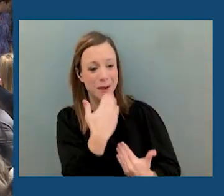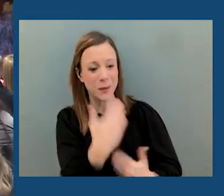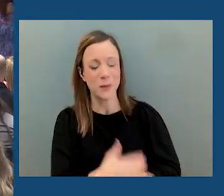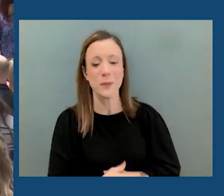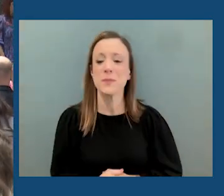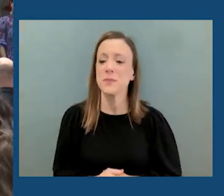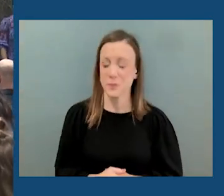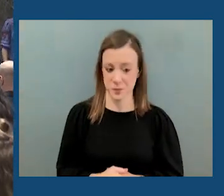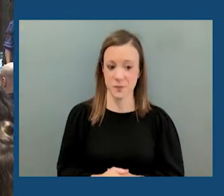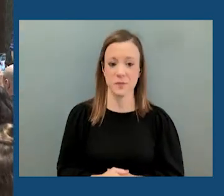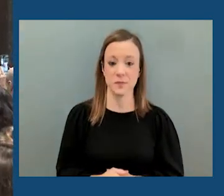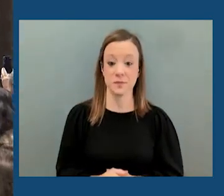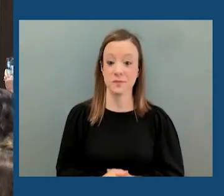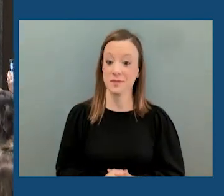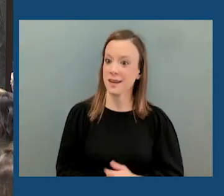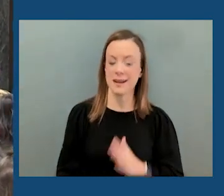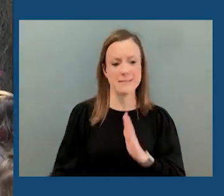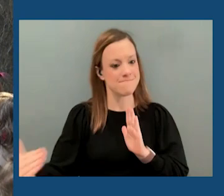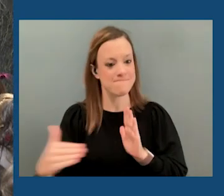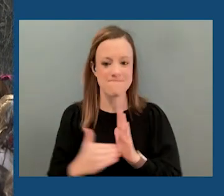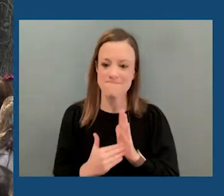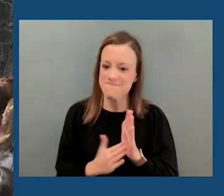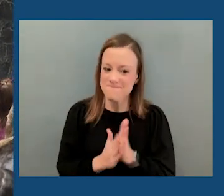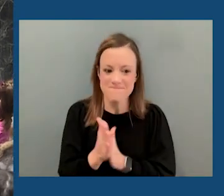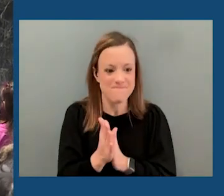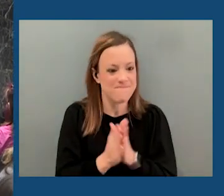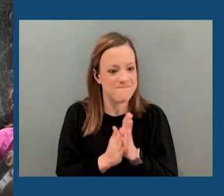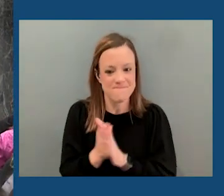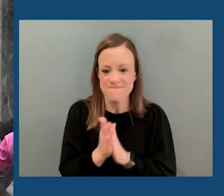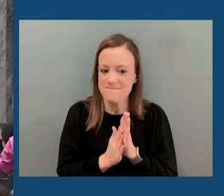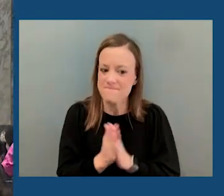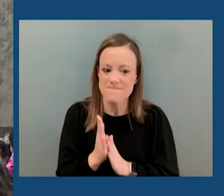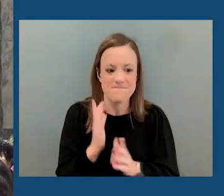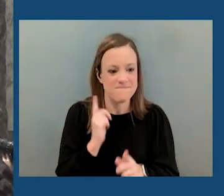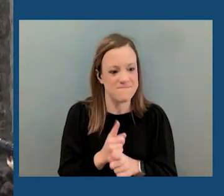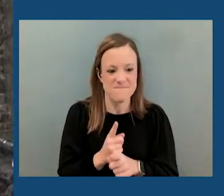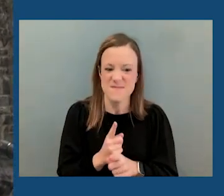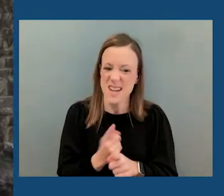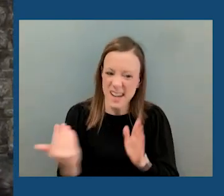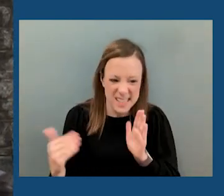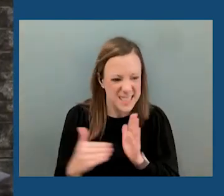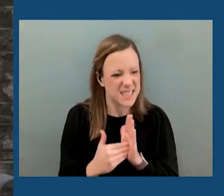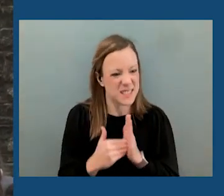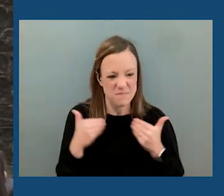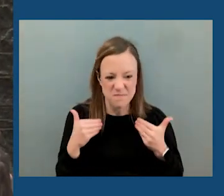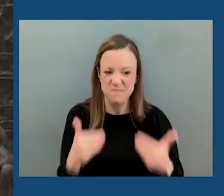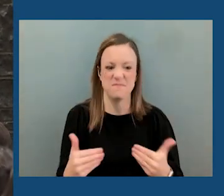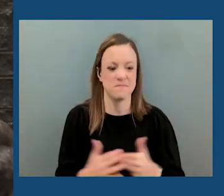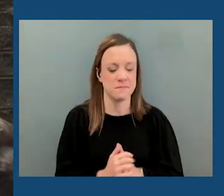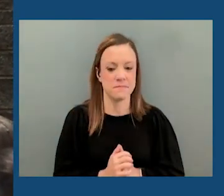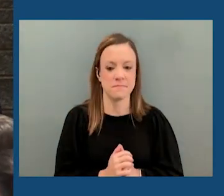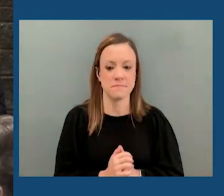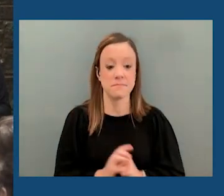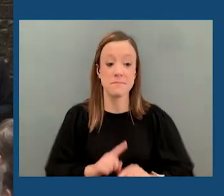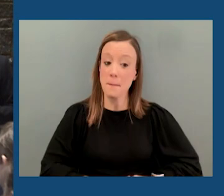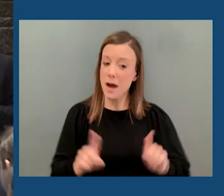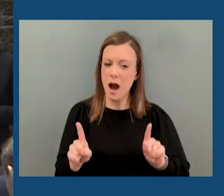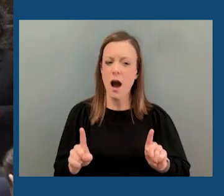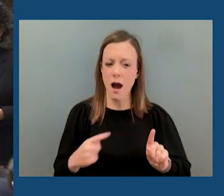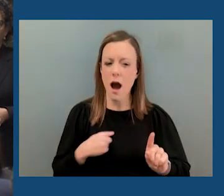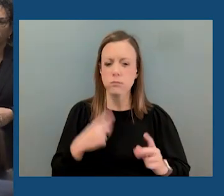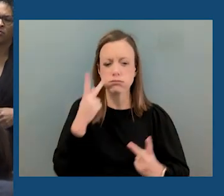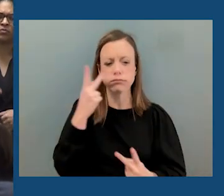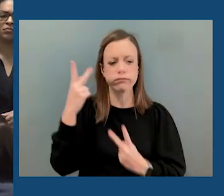Here we go again, right? Here we go again. But you know, I do remember a time when it was